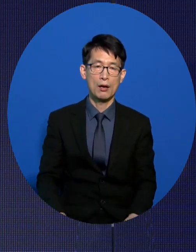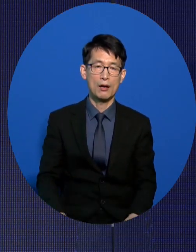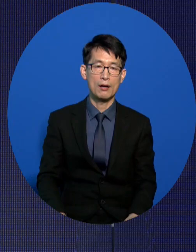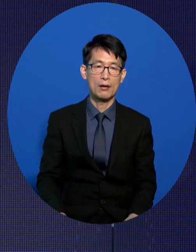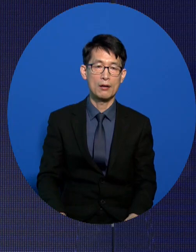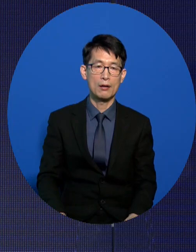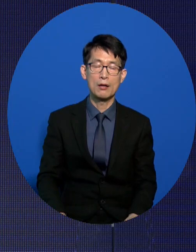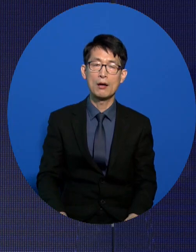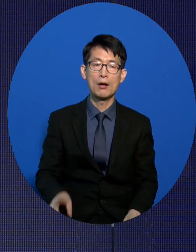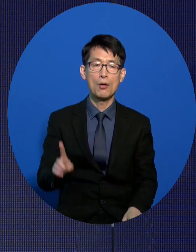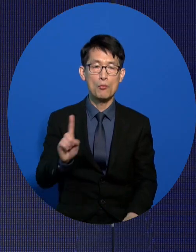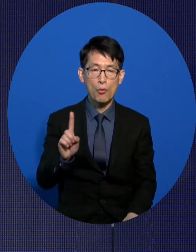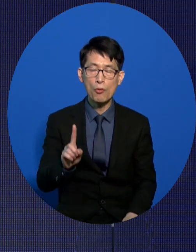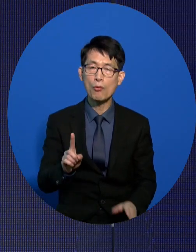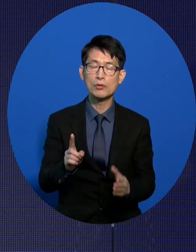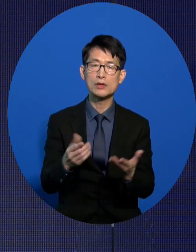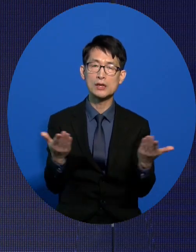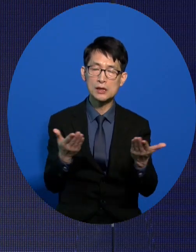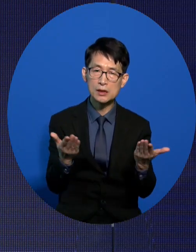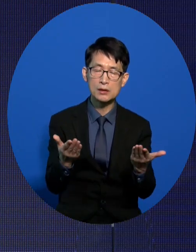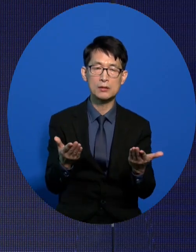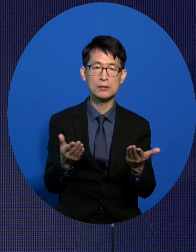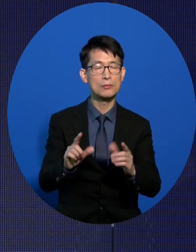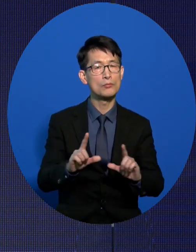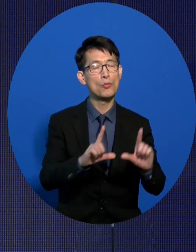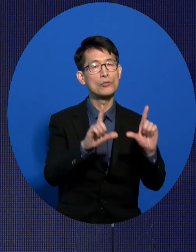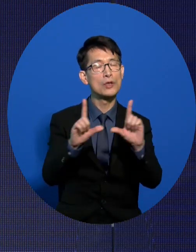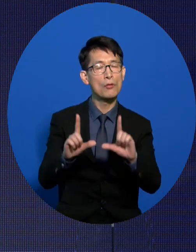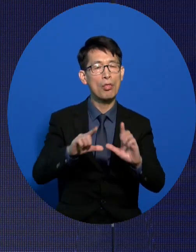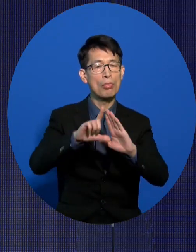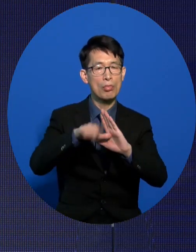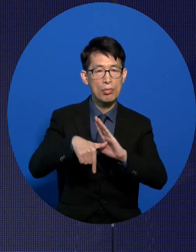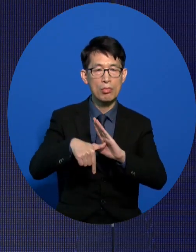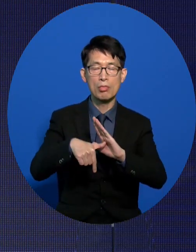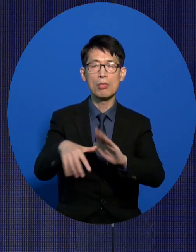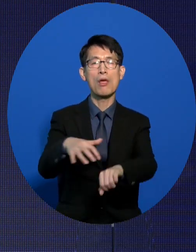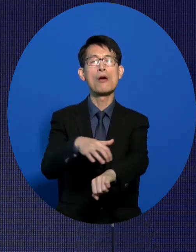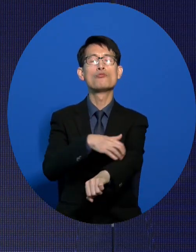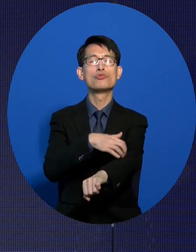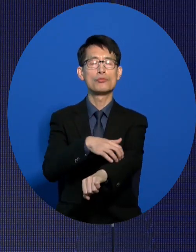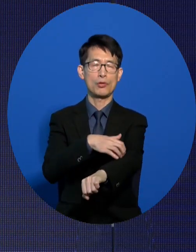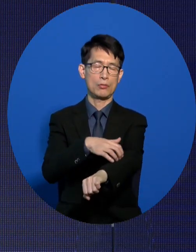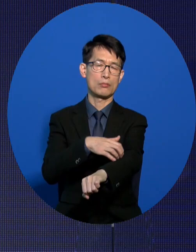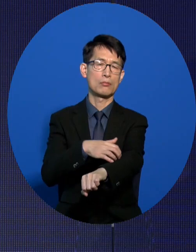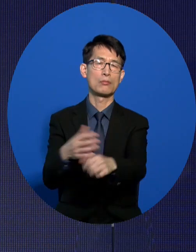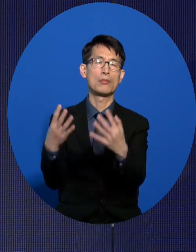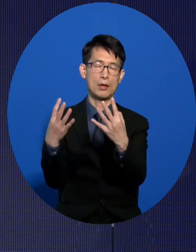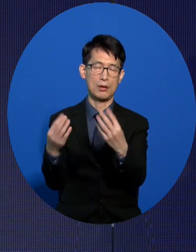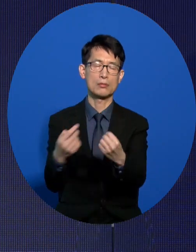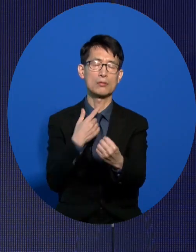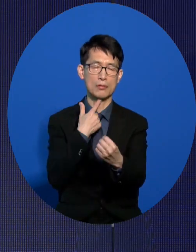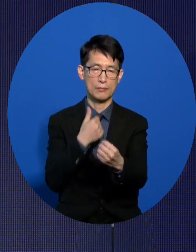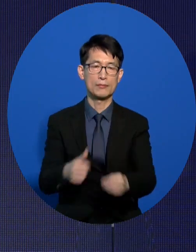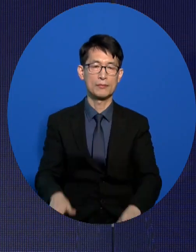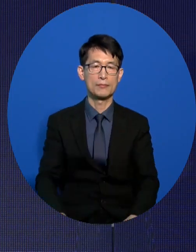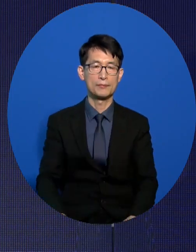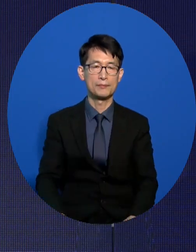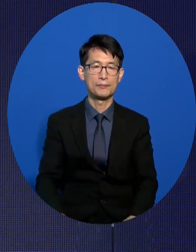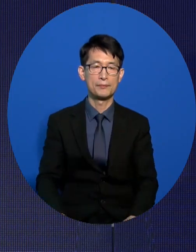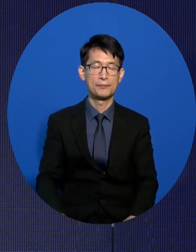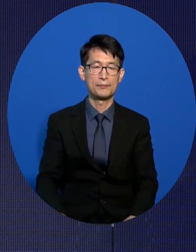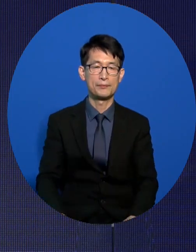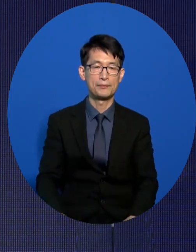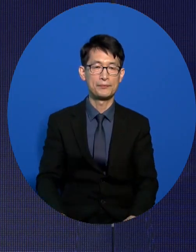in the public sphere, the service was not provided. And 6 years after the law was established, so in